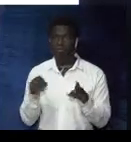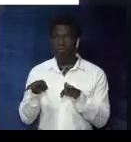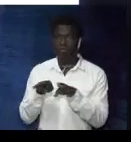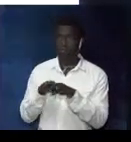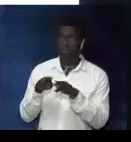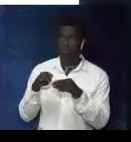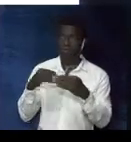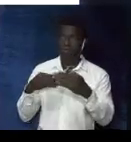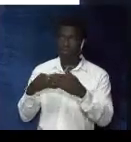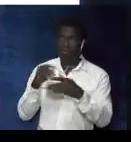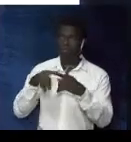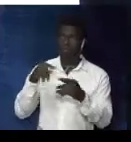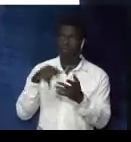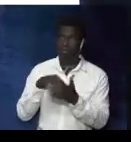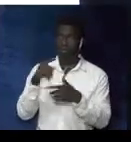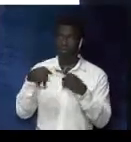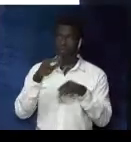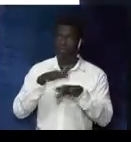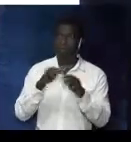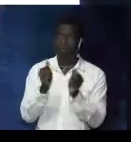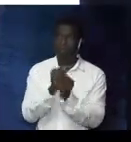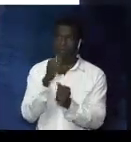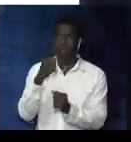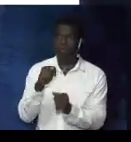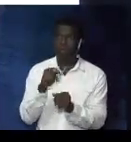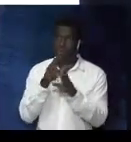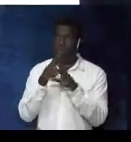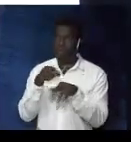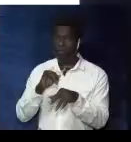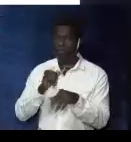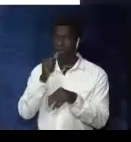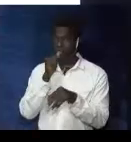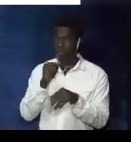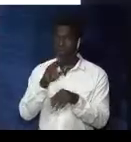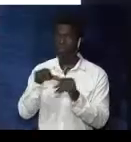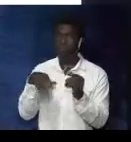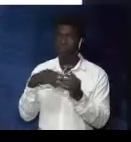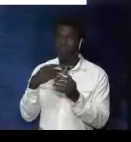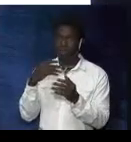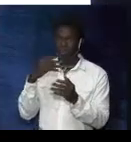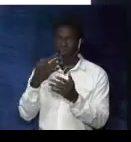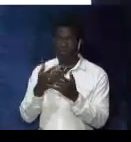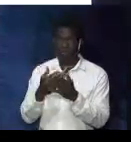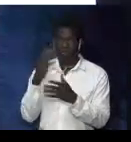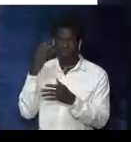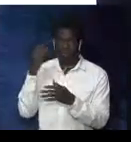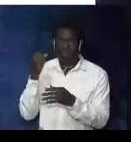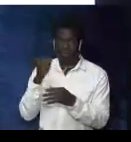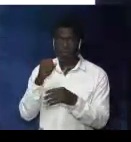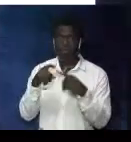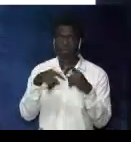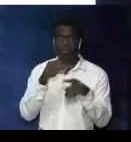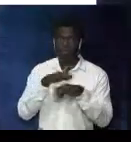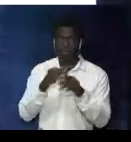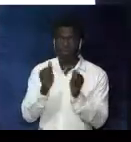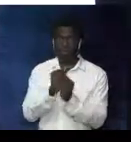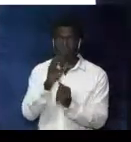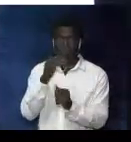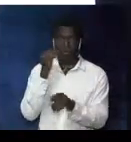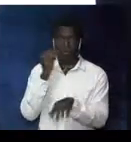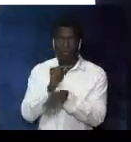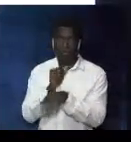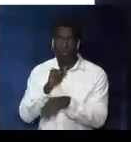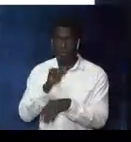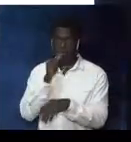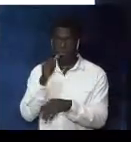this. Go on with the report. I'm all ears, said the manager. Go on with your assignments. I am listening